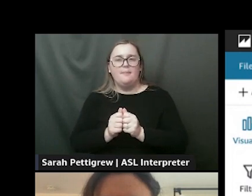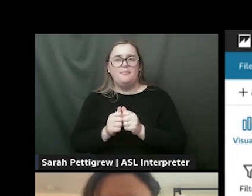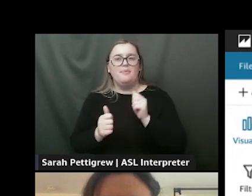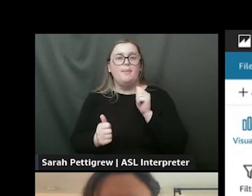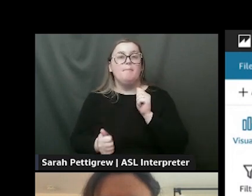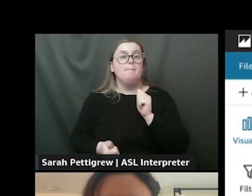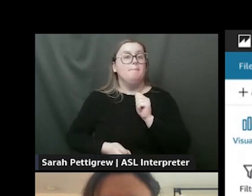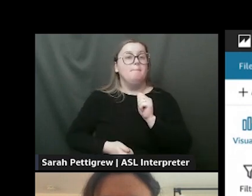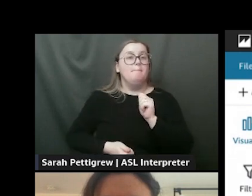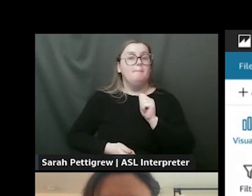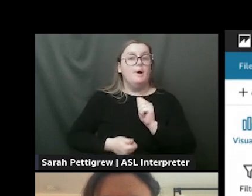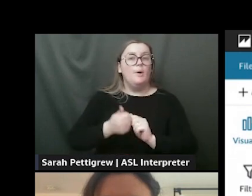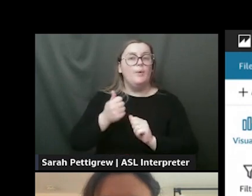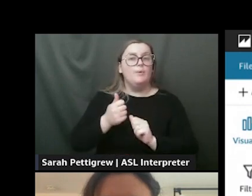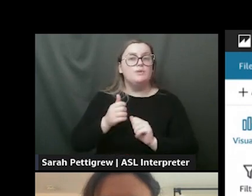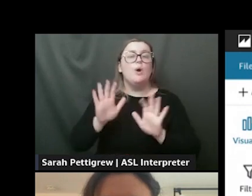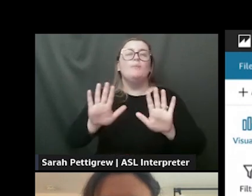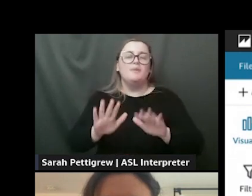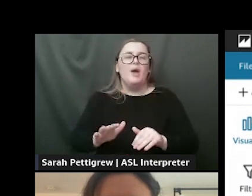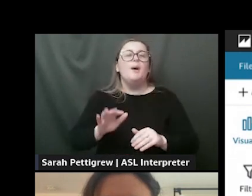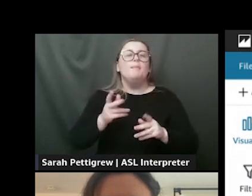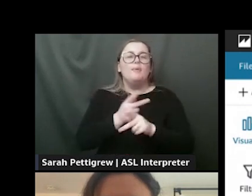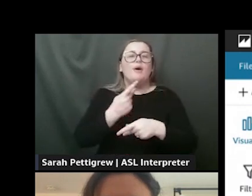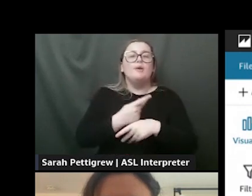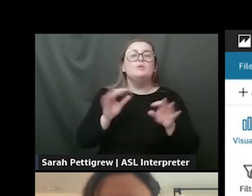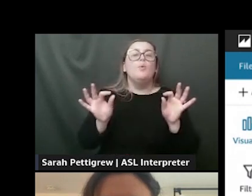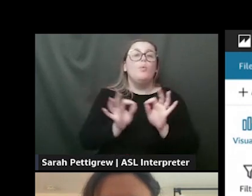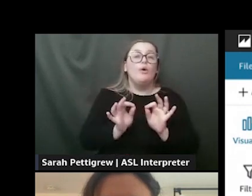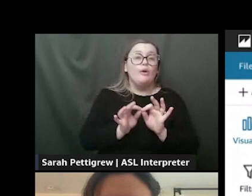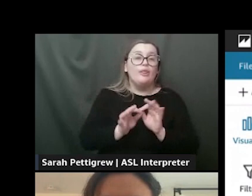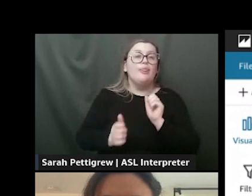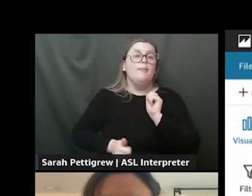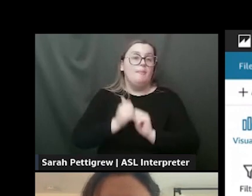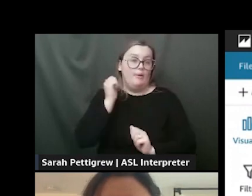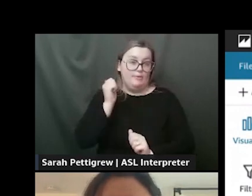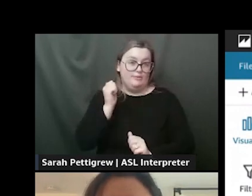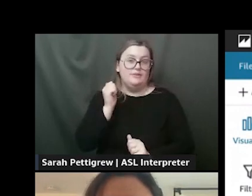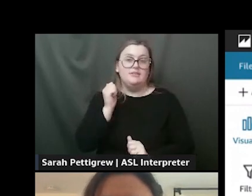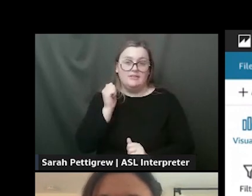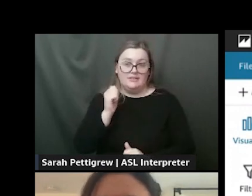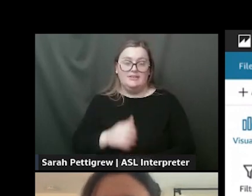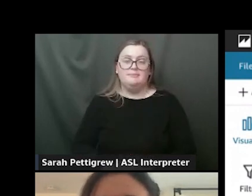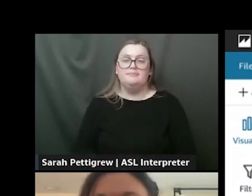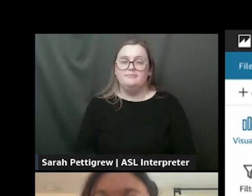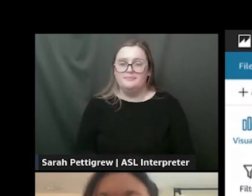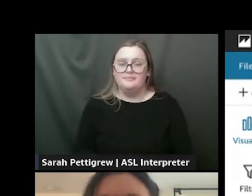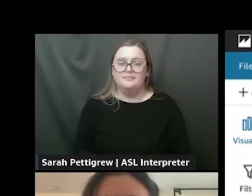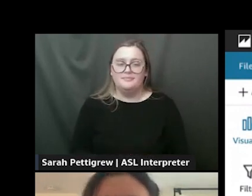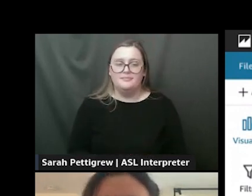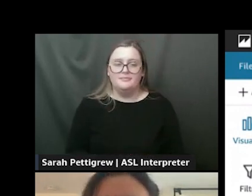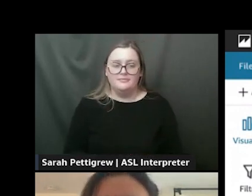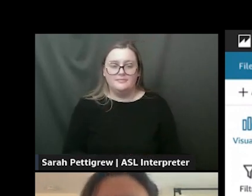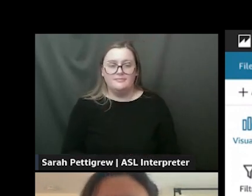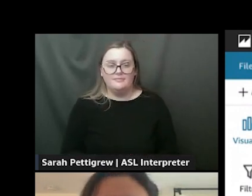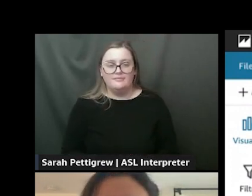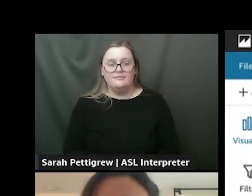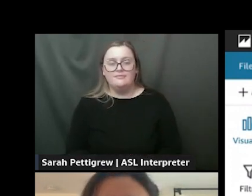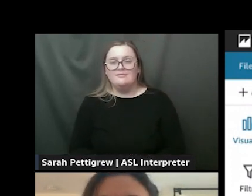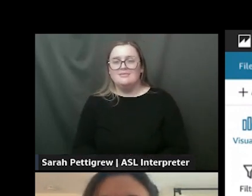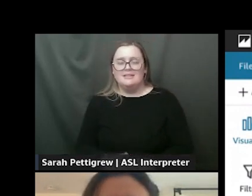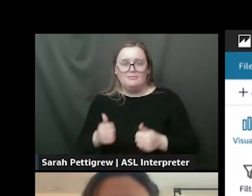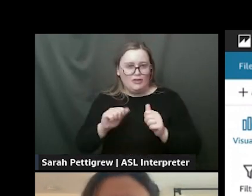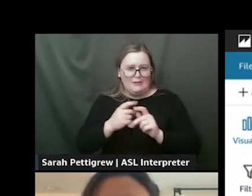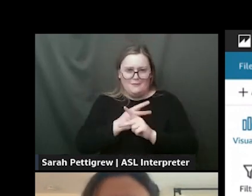most. Oh, worth the most. That's what I want to say. Worth. Yes. So I want to try to get my language